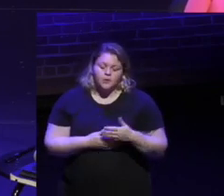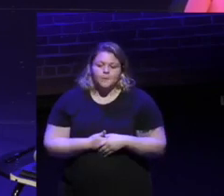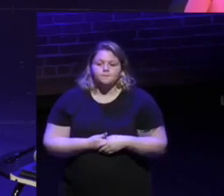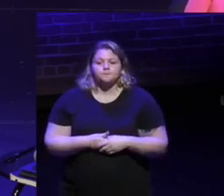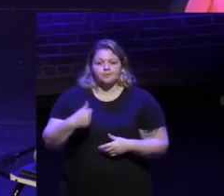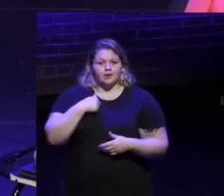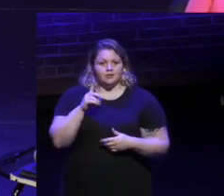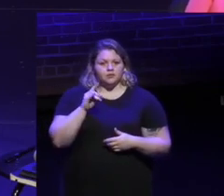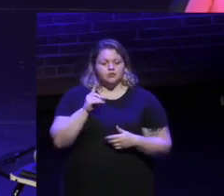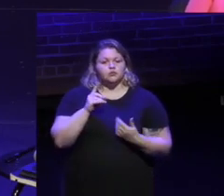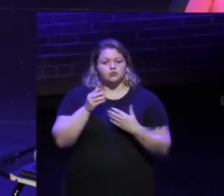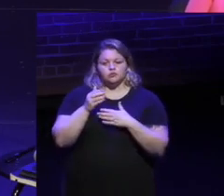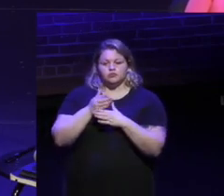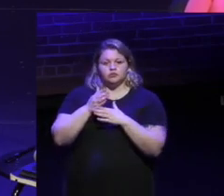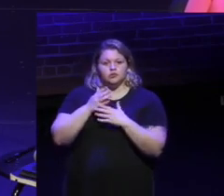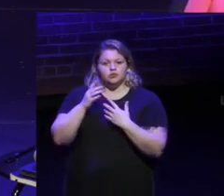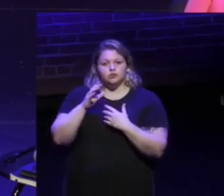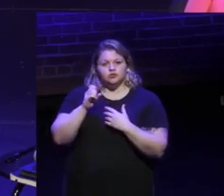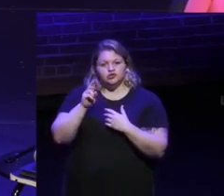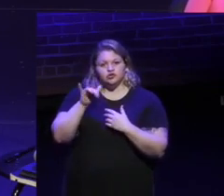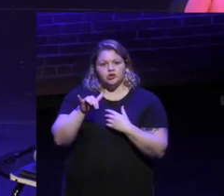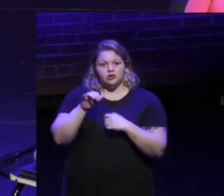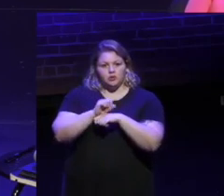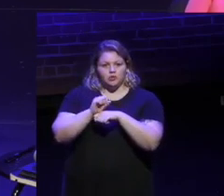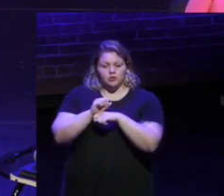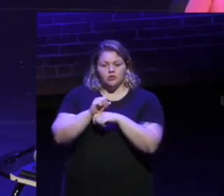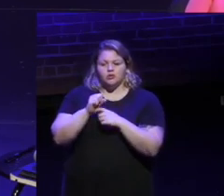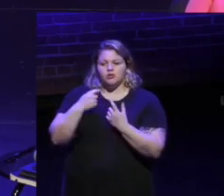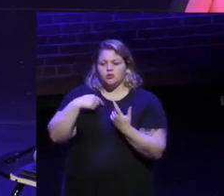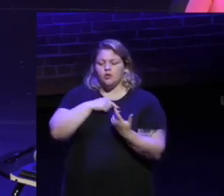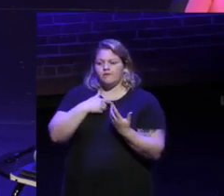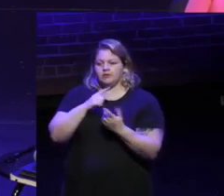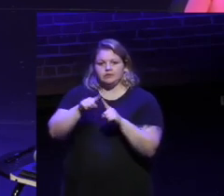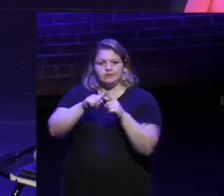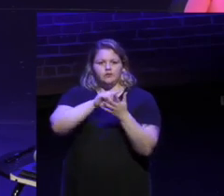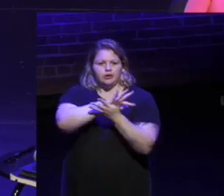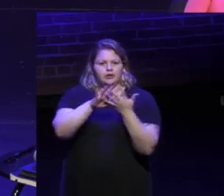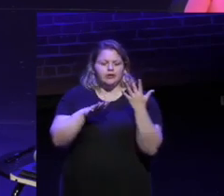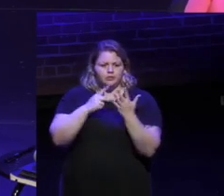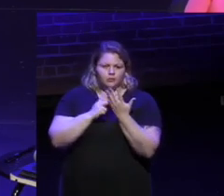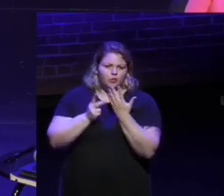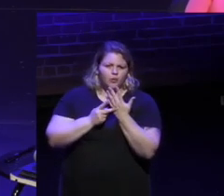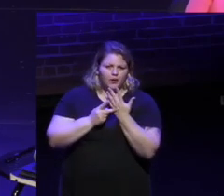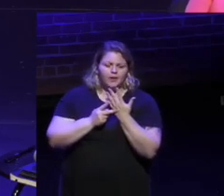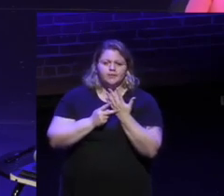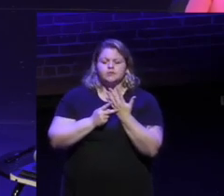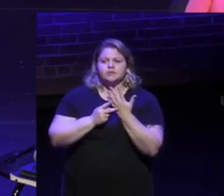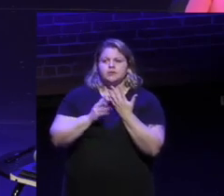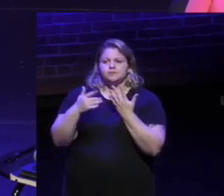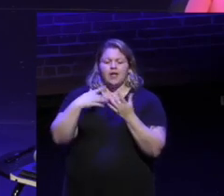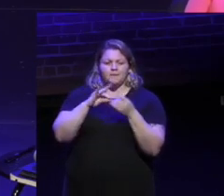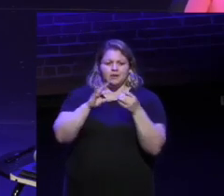Economic Development, where we oversee our workforce training programs, our voc ed programs. I mentioned at the beginning the work I've done